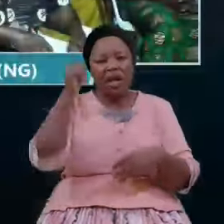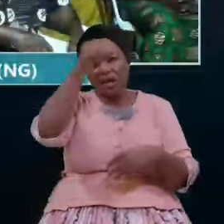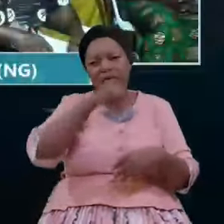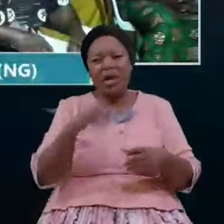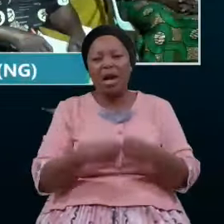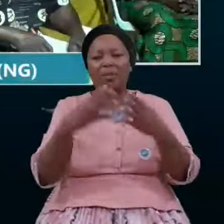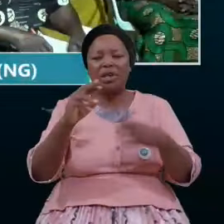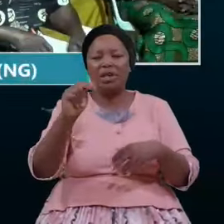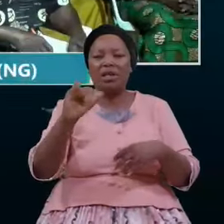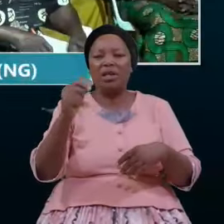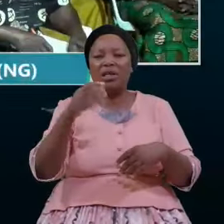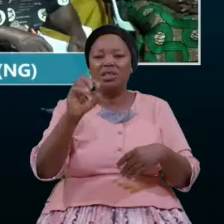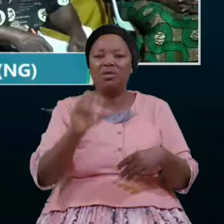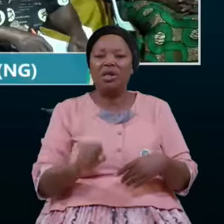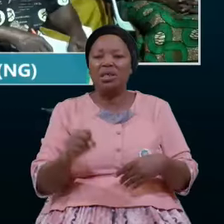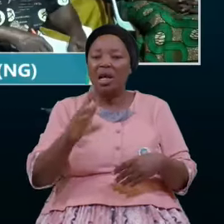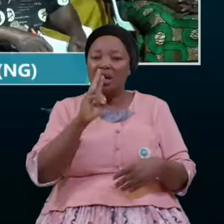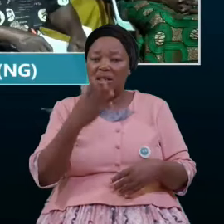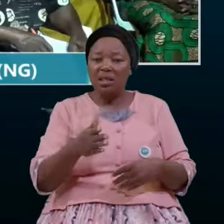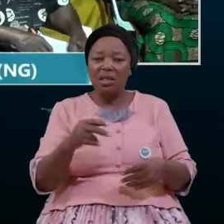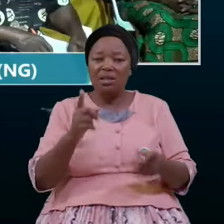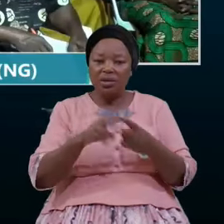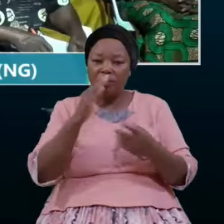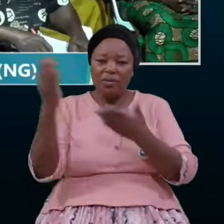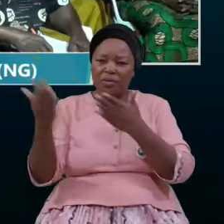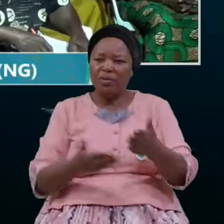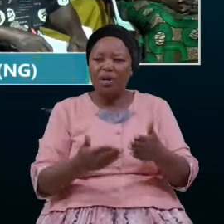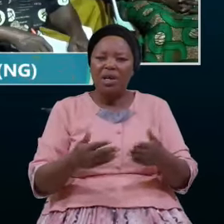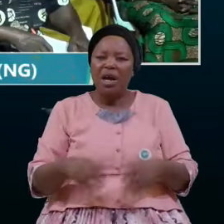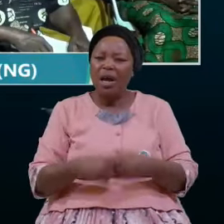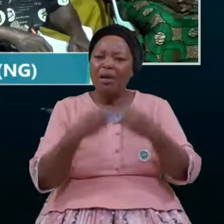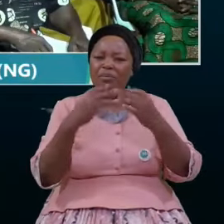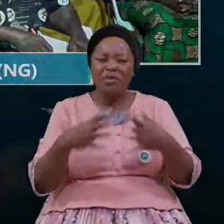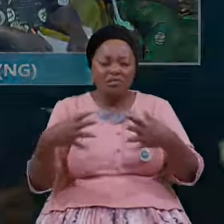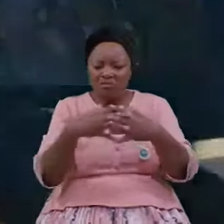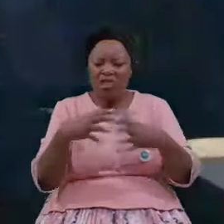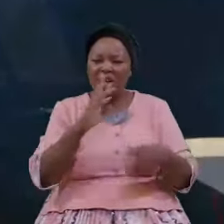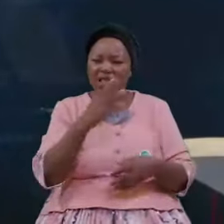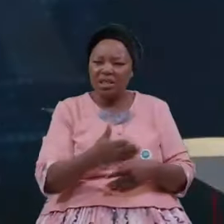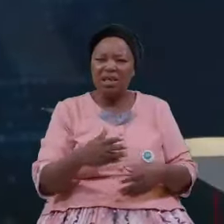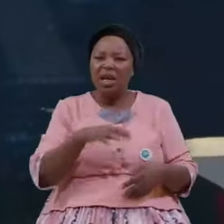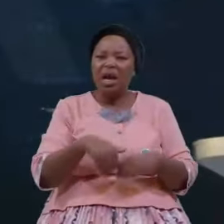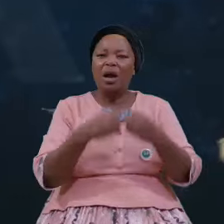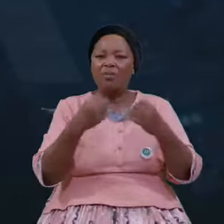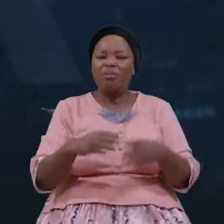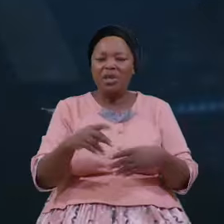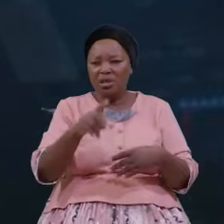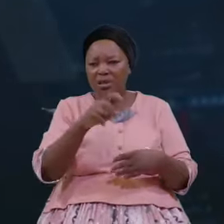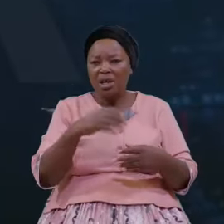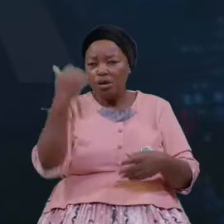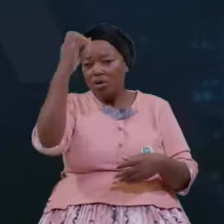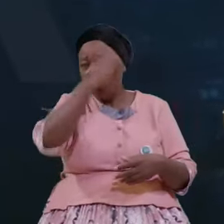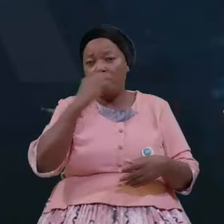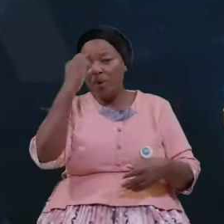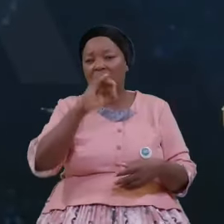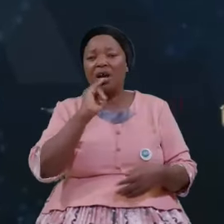be drawn unto him? How many Americans were there to be drawn to him? How many Europeans were there to be drawn unto him?